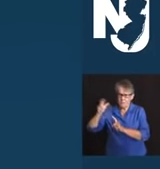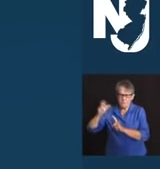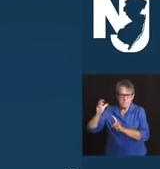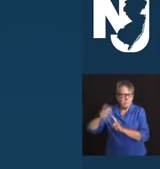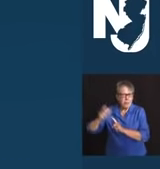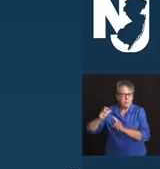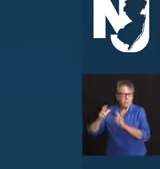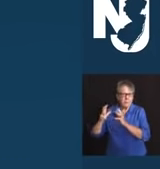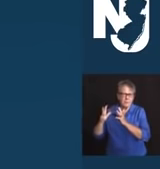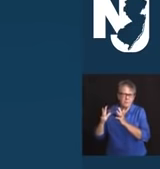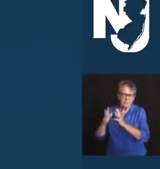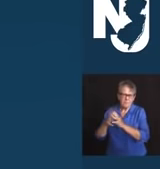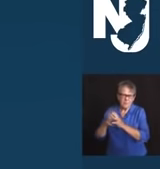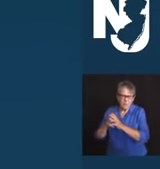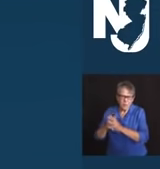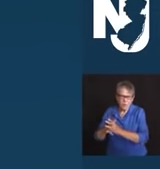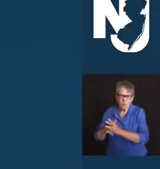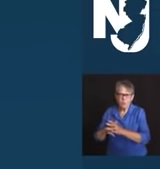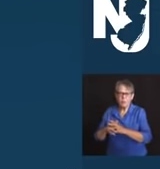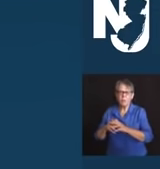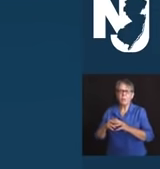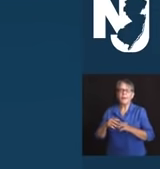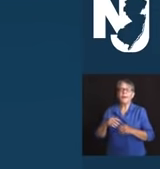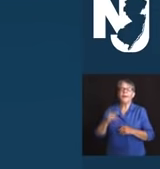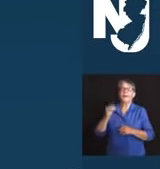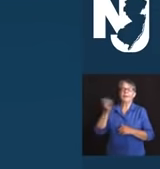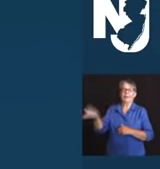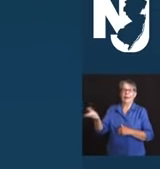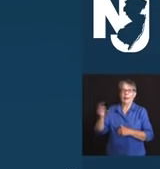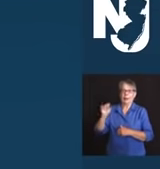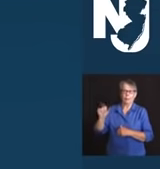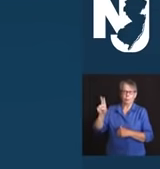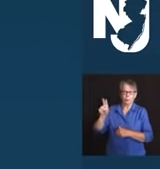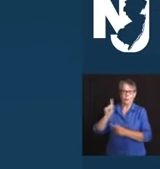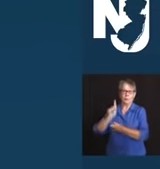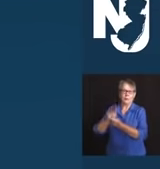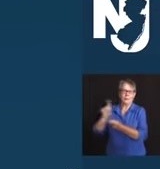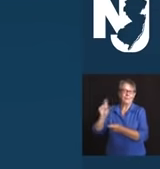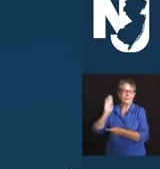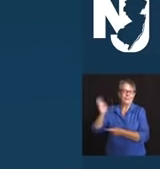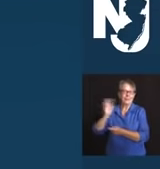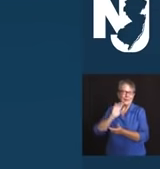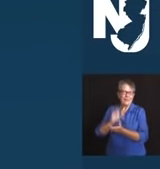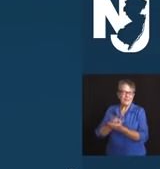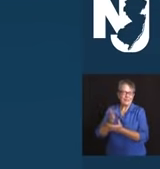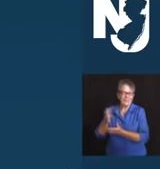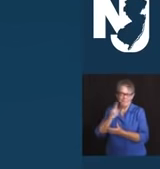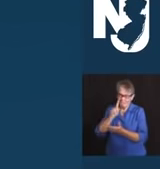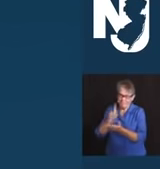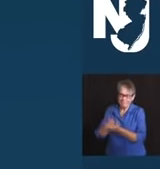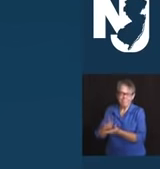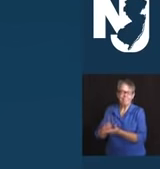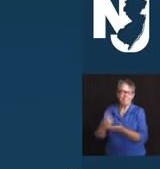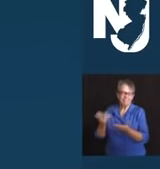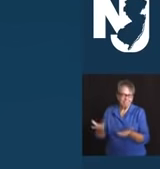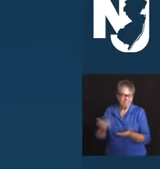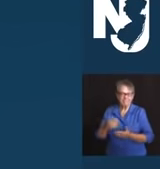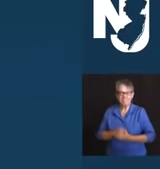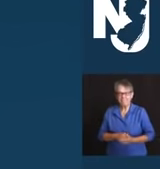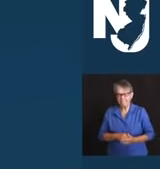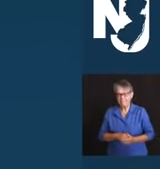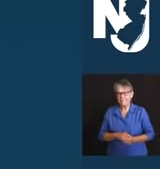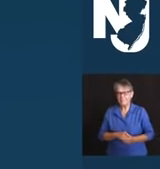honor of speaking a couple of days ago. In June 1998, Irving was hired by then-Mayor